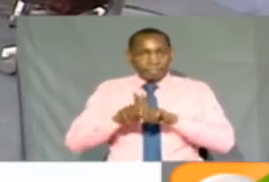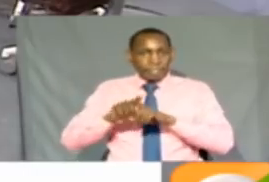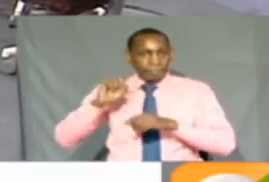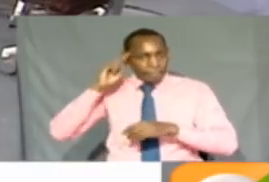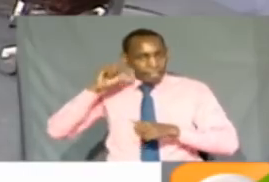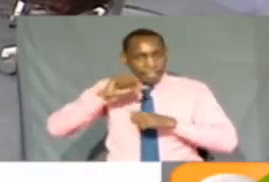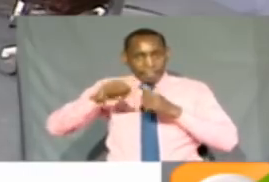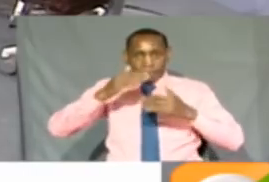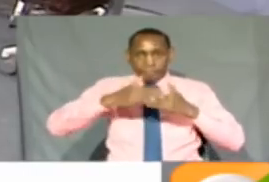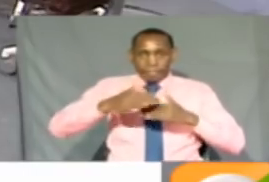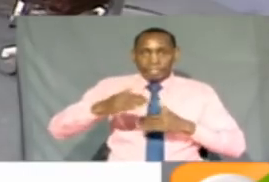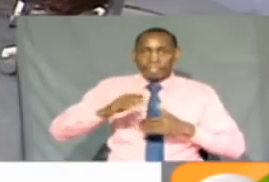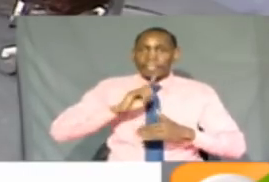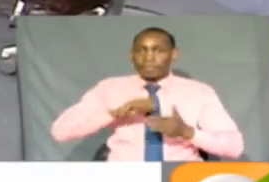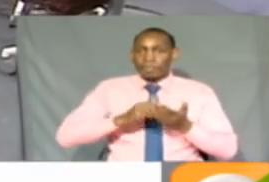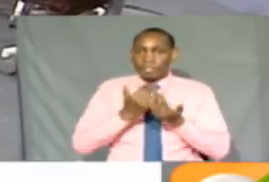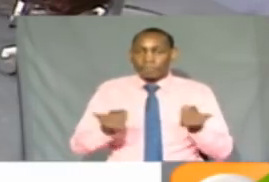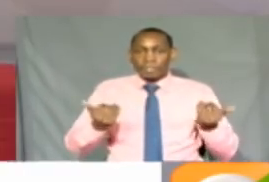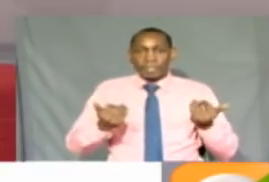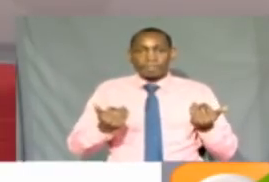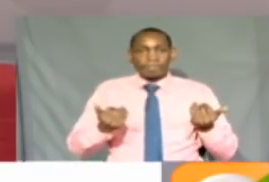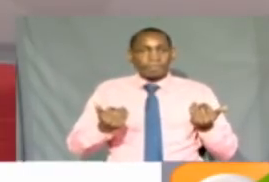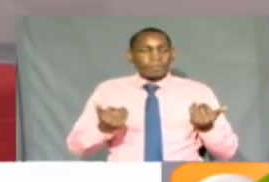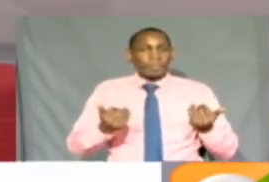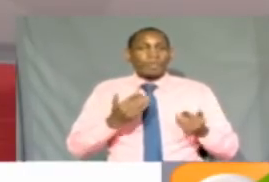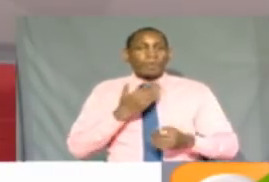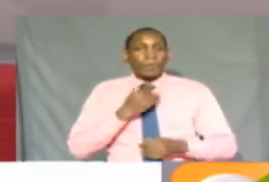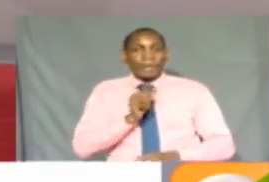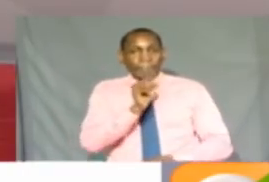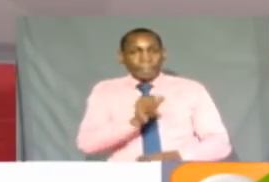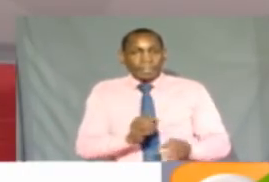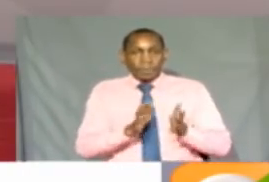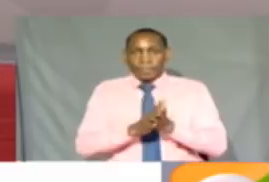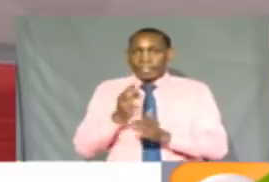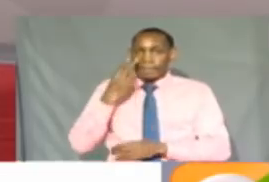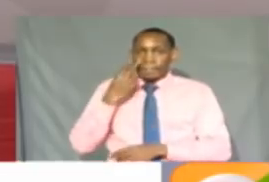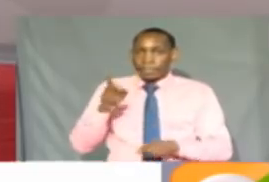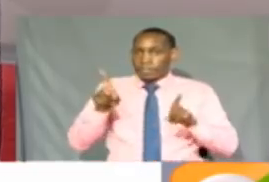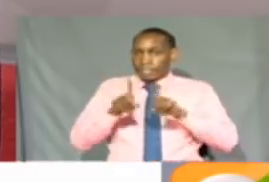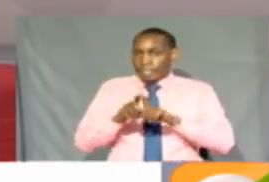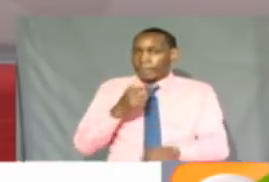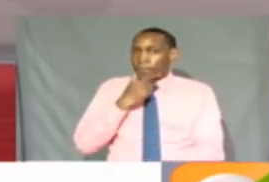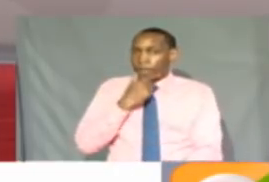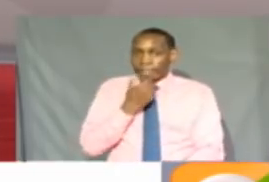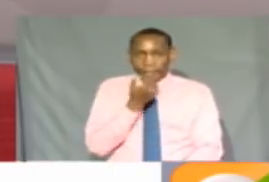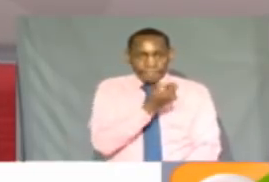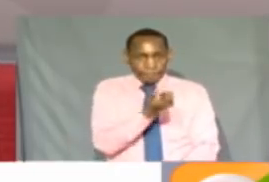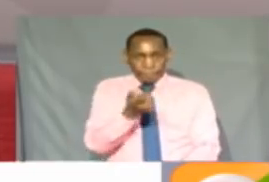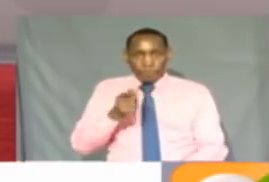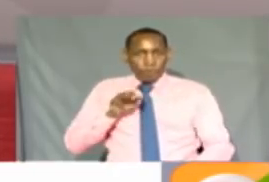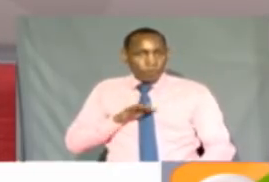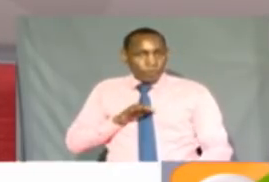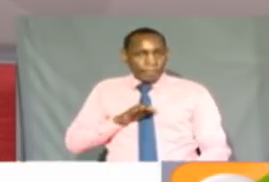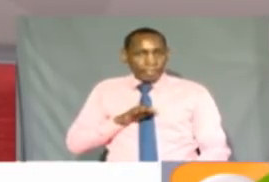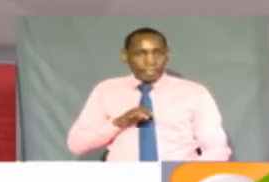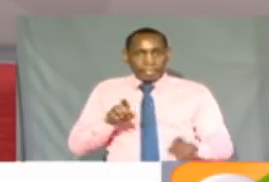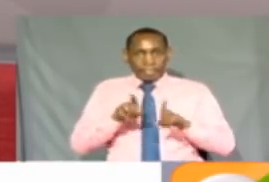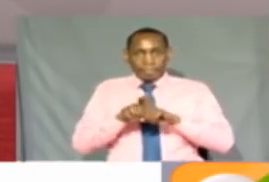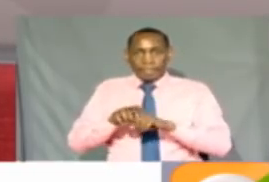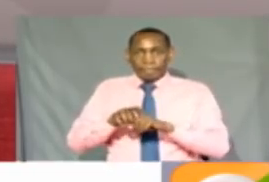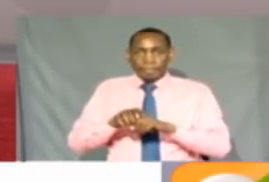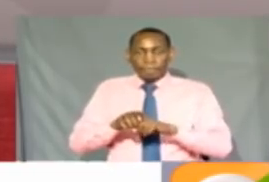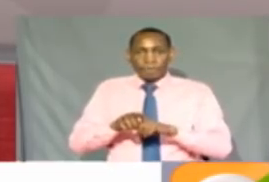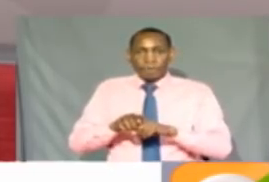talked about kids. So you're thinking about someone who has a vision as well. I'm just wondering, there are very few women like Michelle